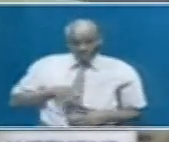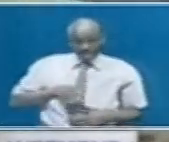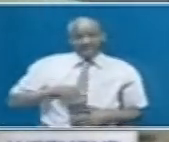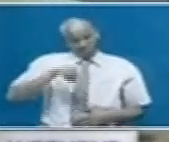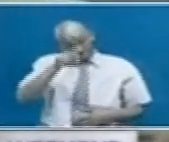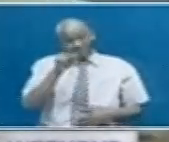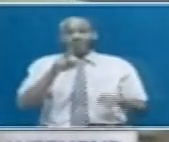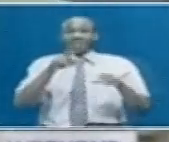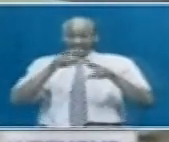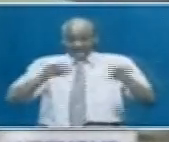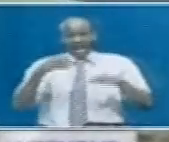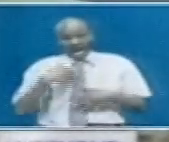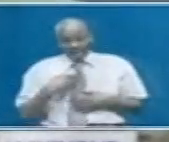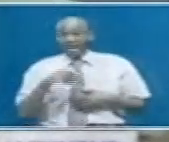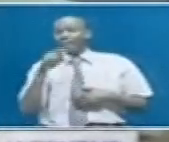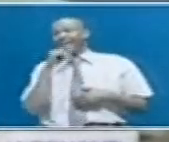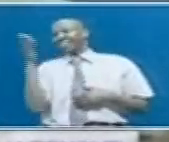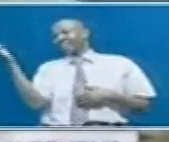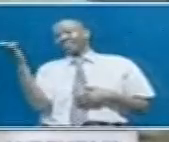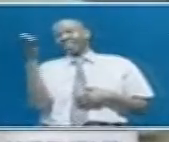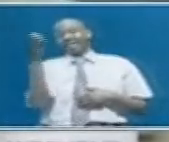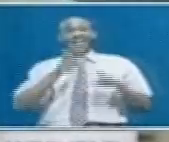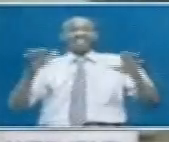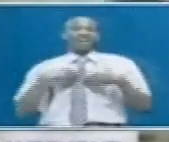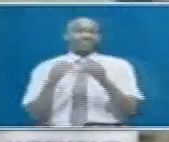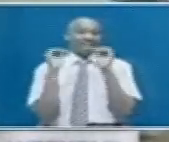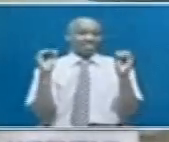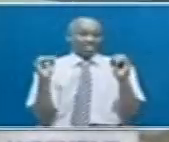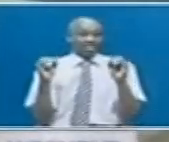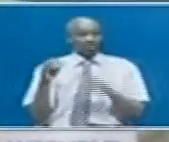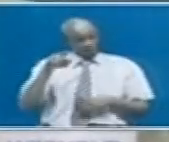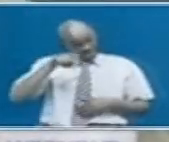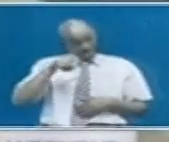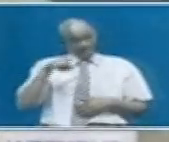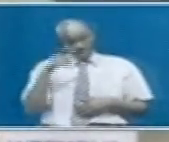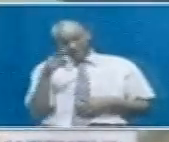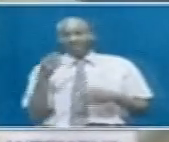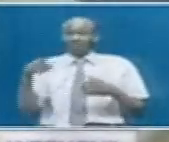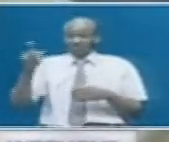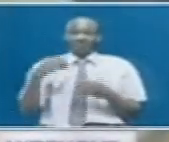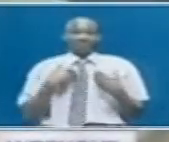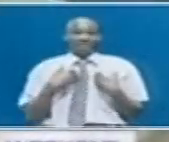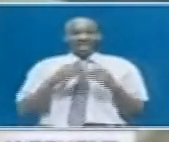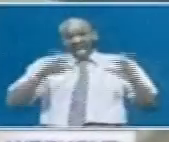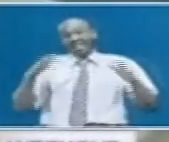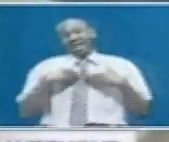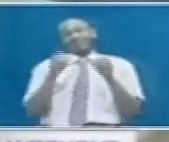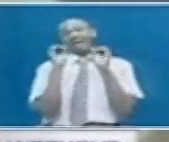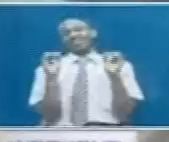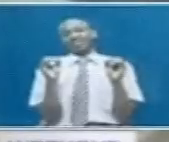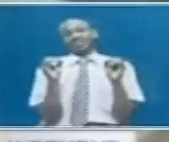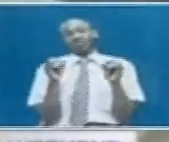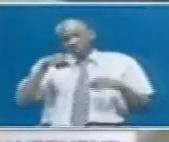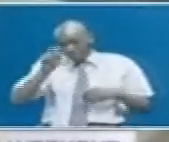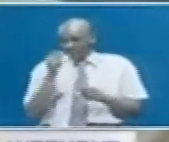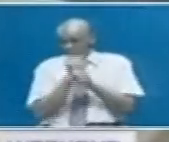sitting in this land, and he has some men outside there, maybe grandsons, and they don't know, they don't have even a piece of land.